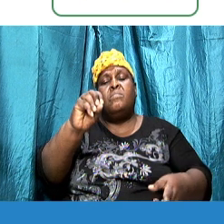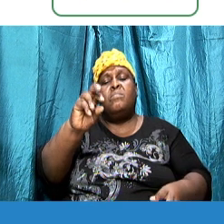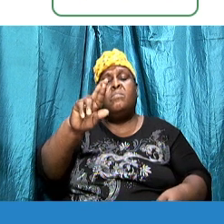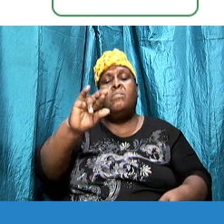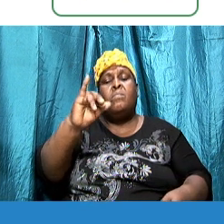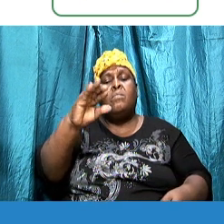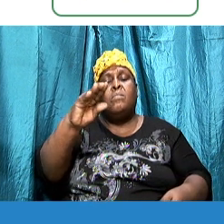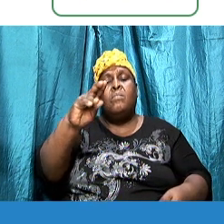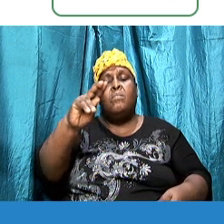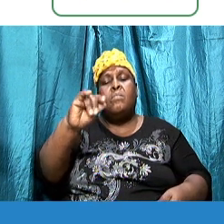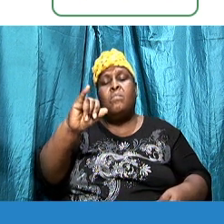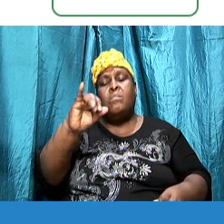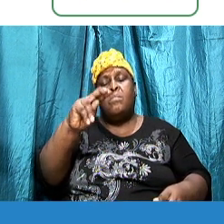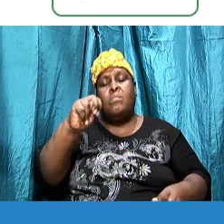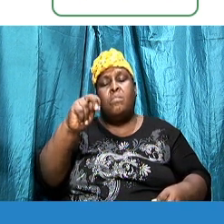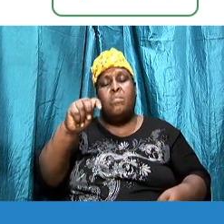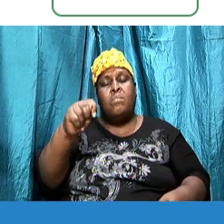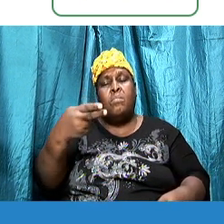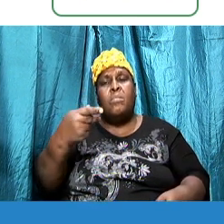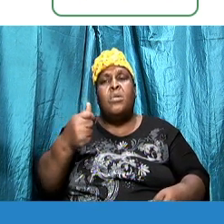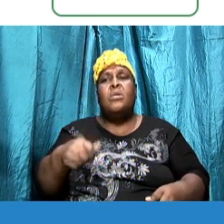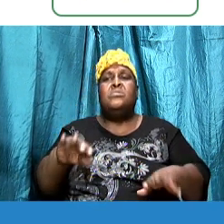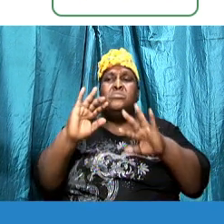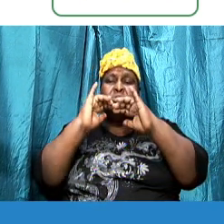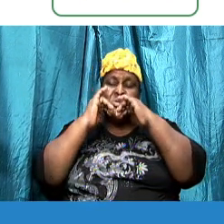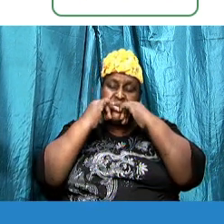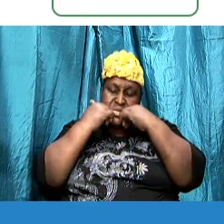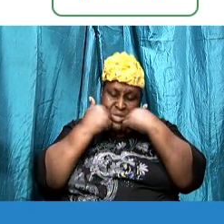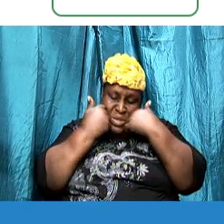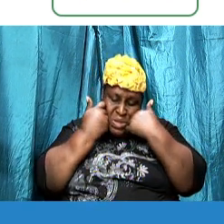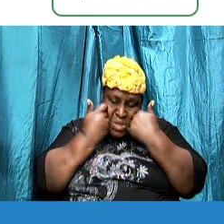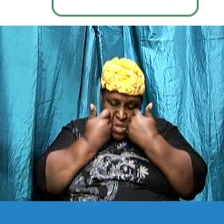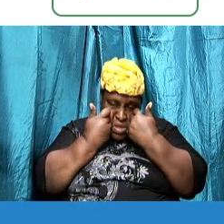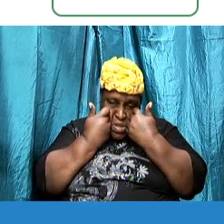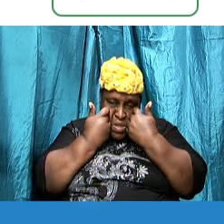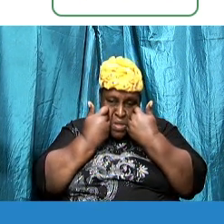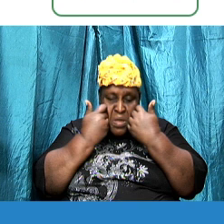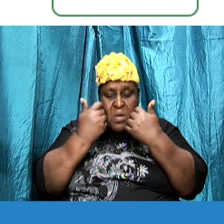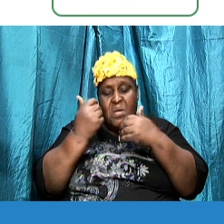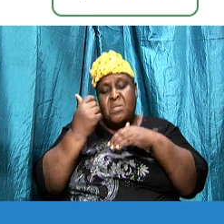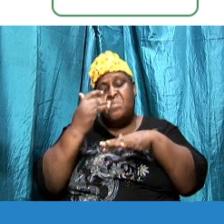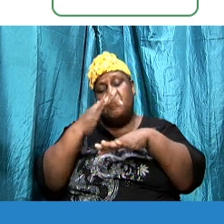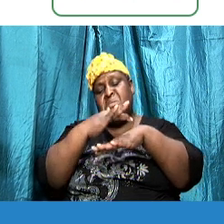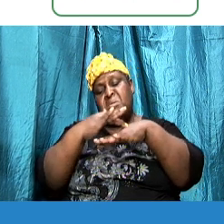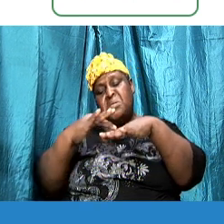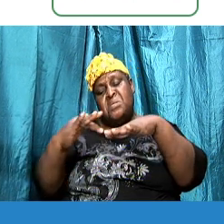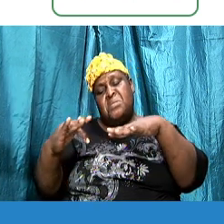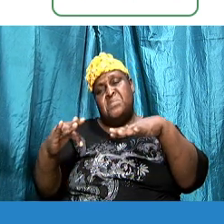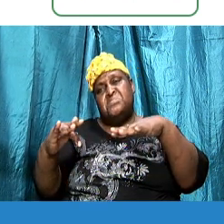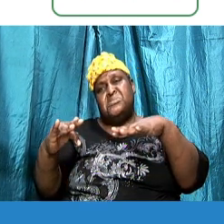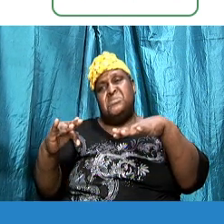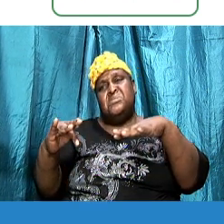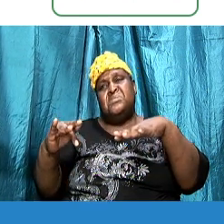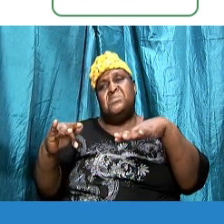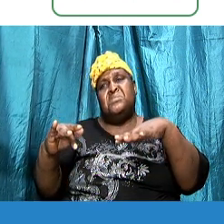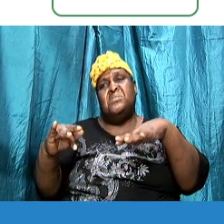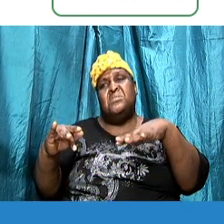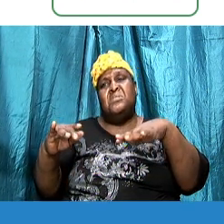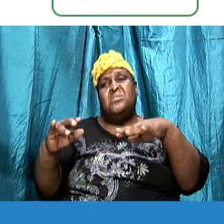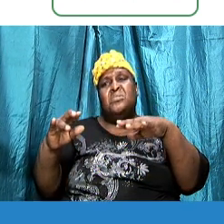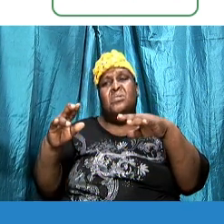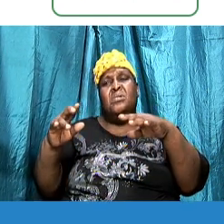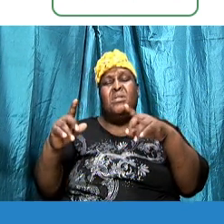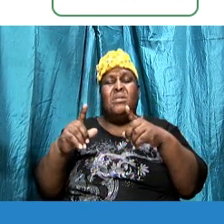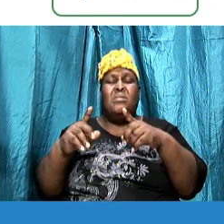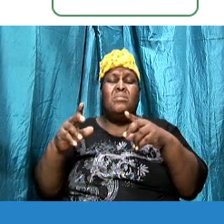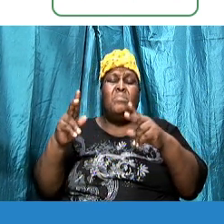shameless desolate. It's to be a person that have little or no moral restraint